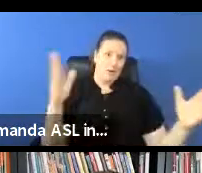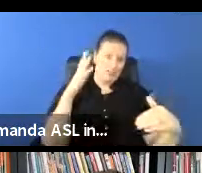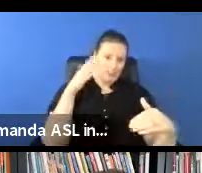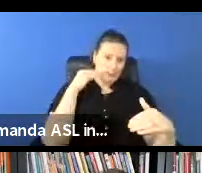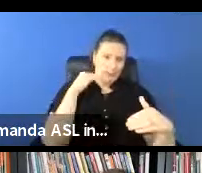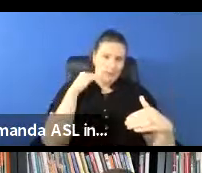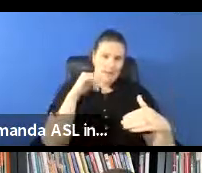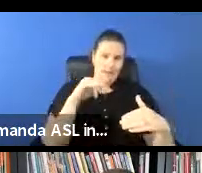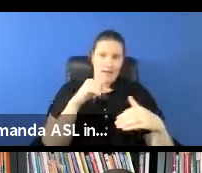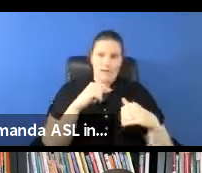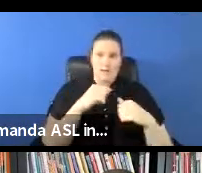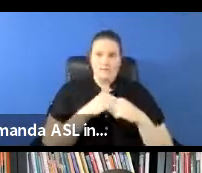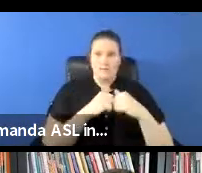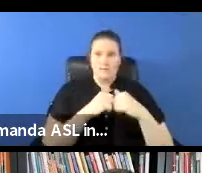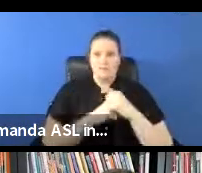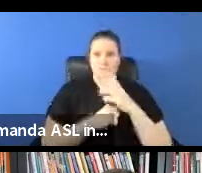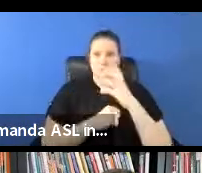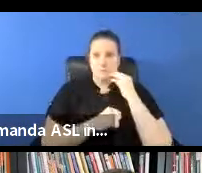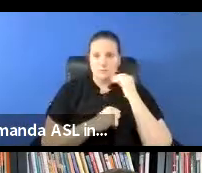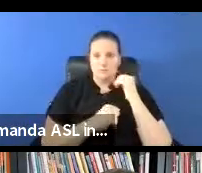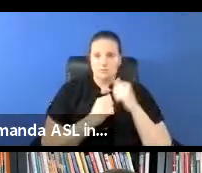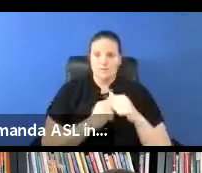this infrastructure might experience over time.